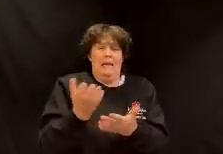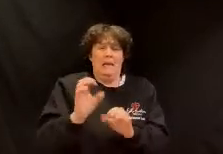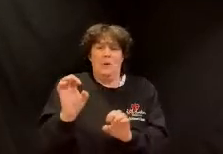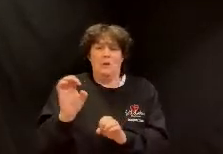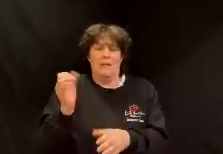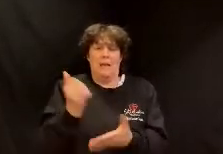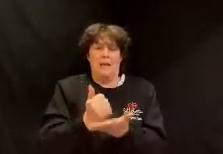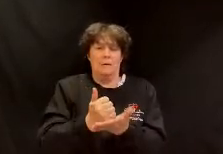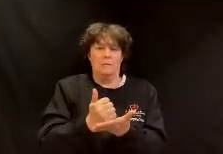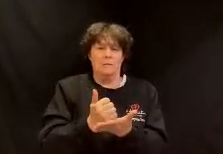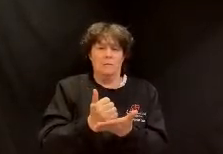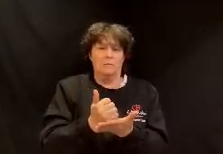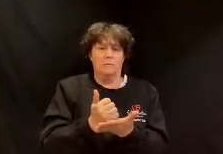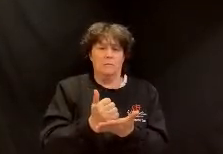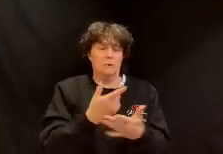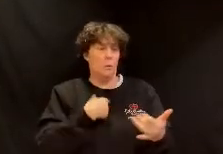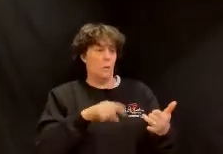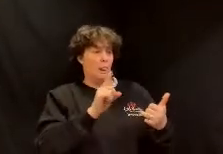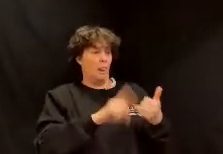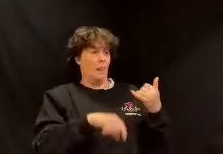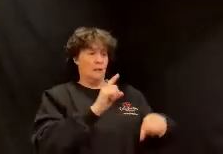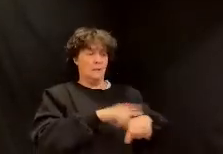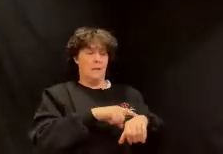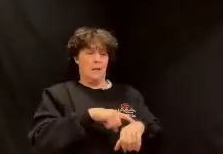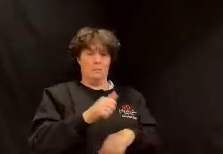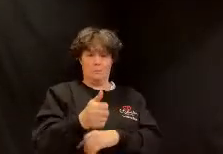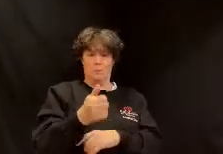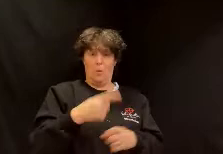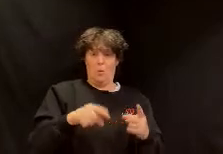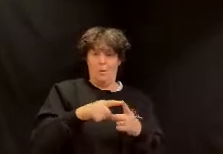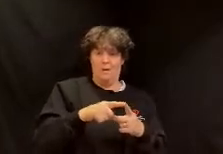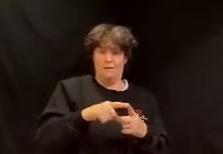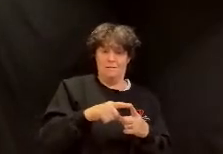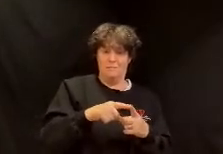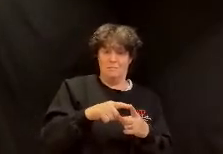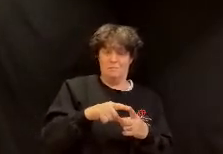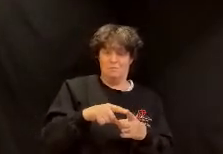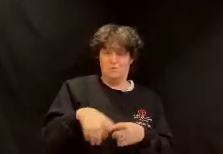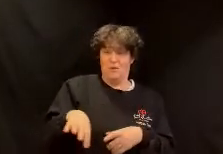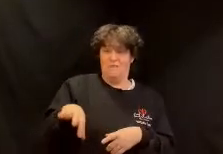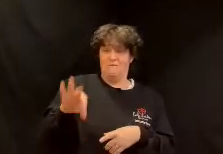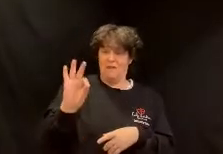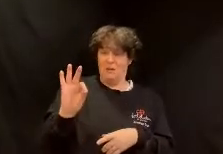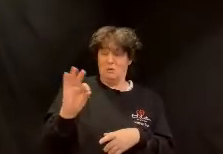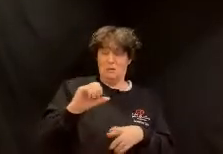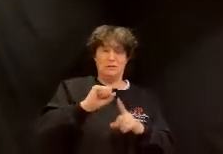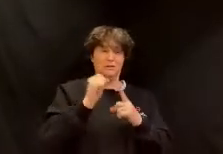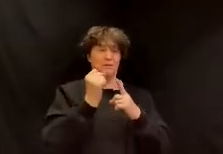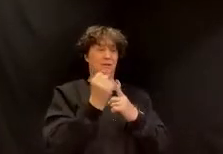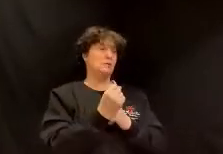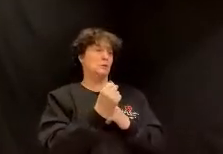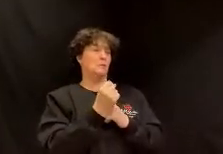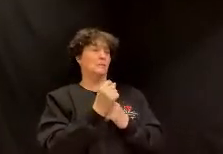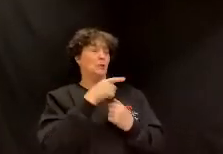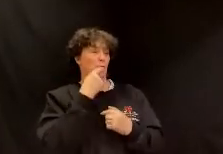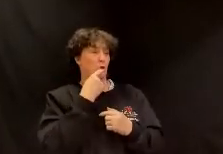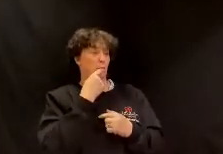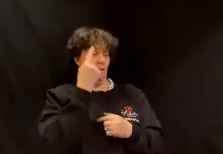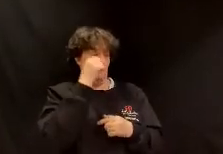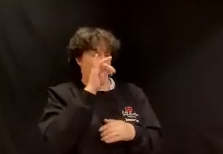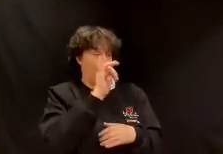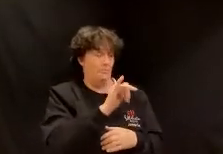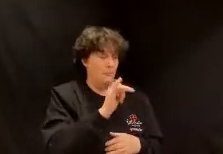So when was the last time you picked up a situation in your life and you're speaking over that